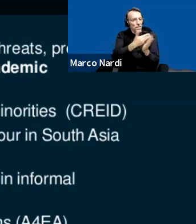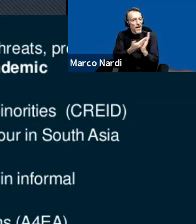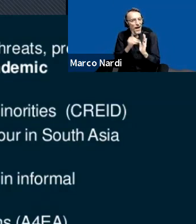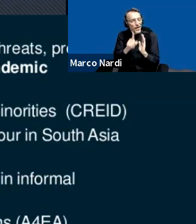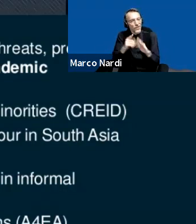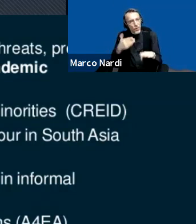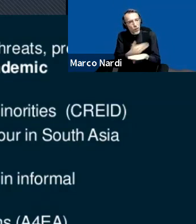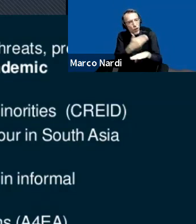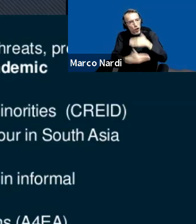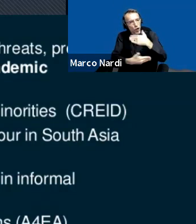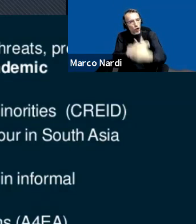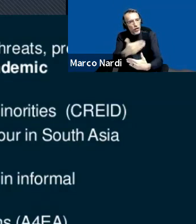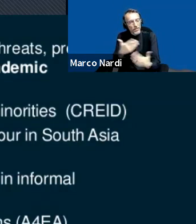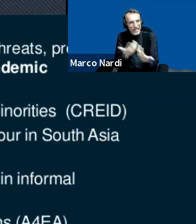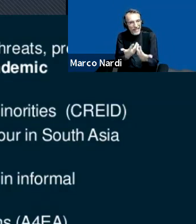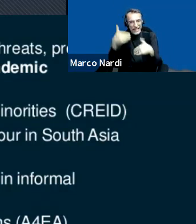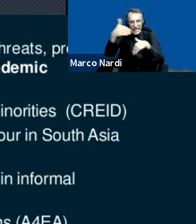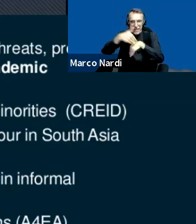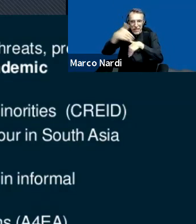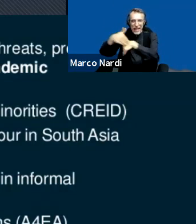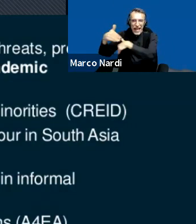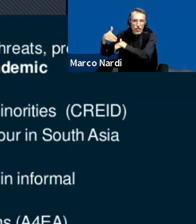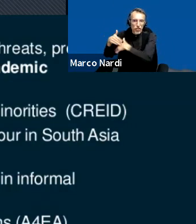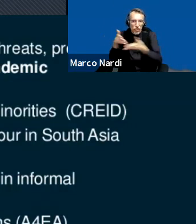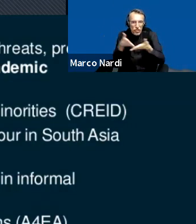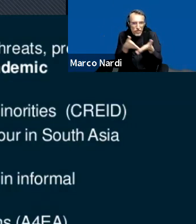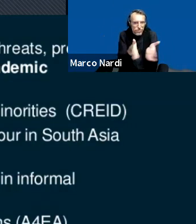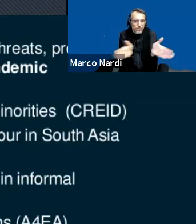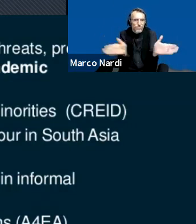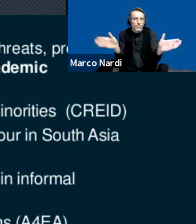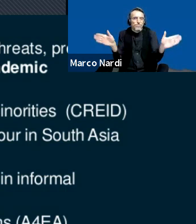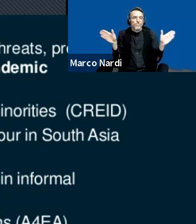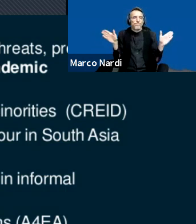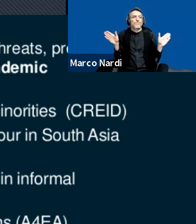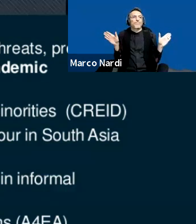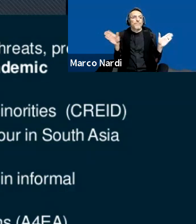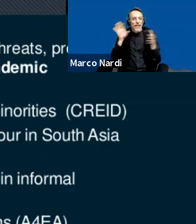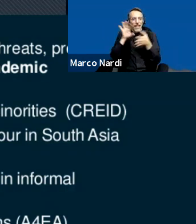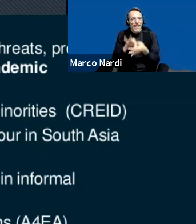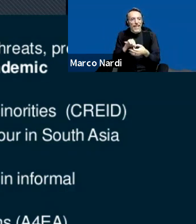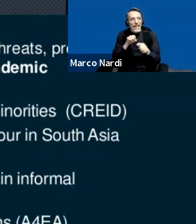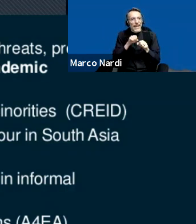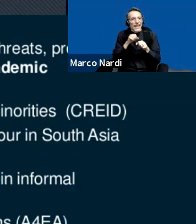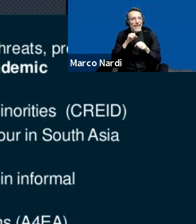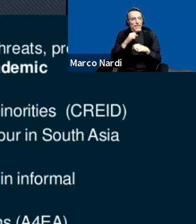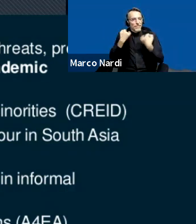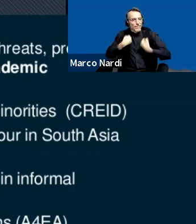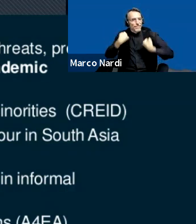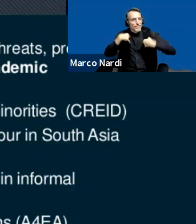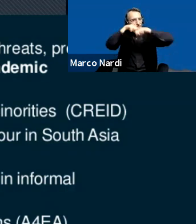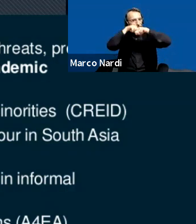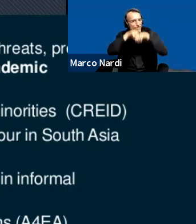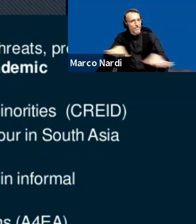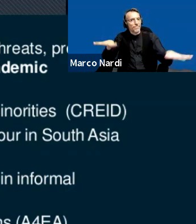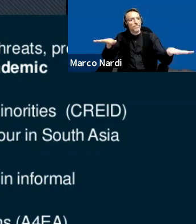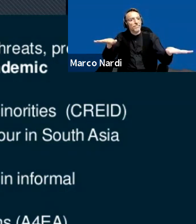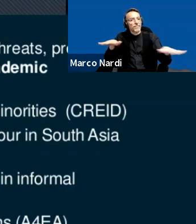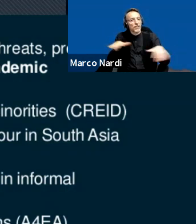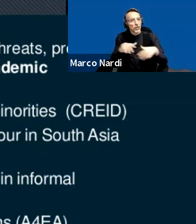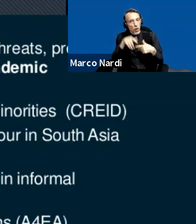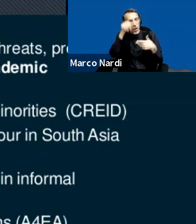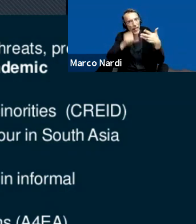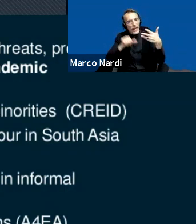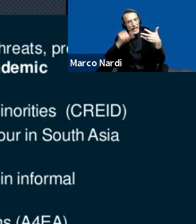address the wider implications of the pandemic. So this is just a brief list amongst many of